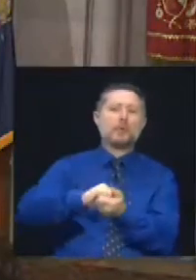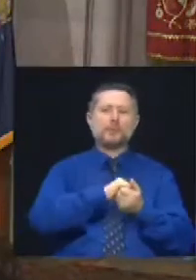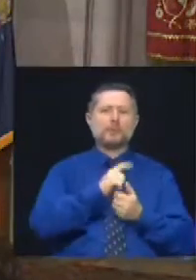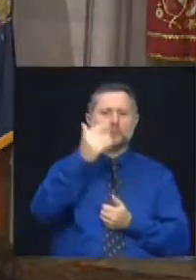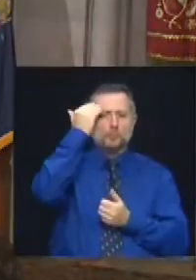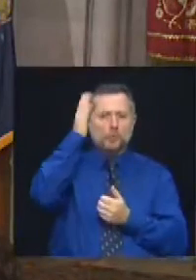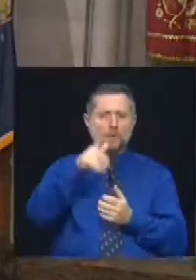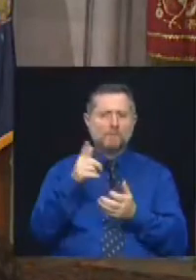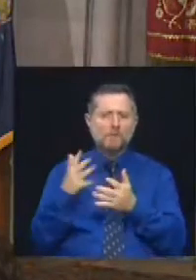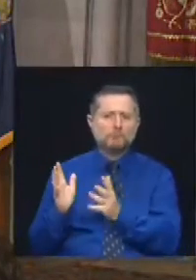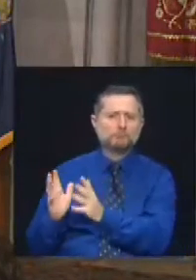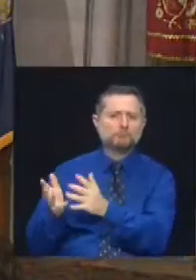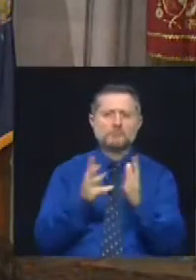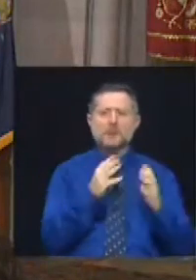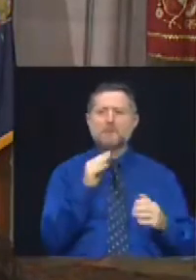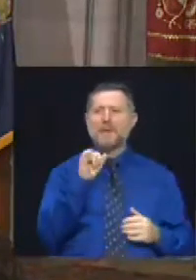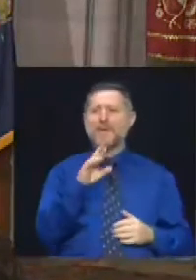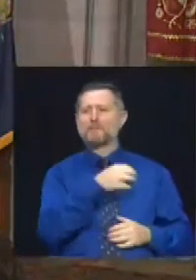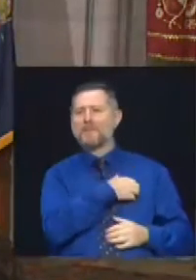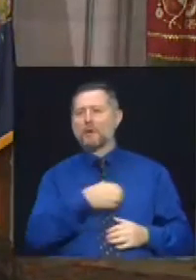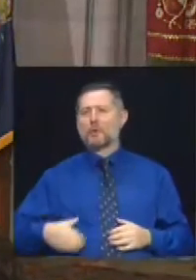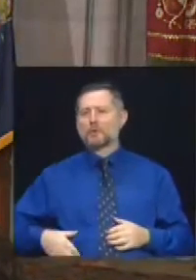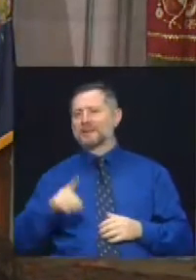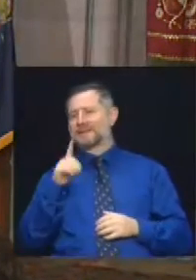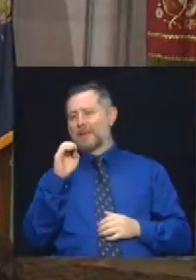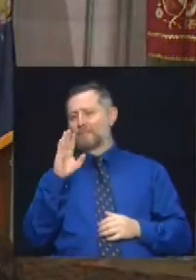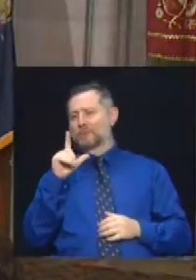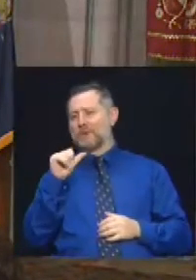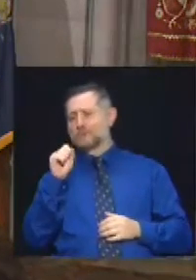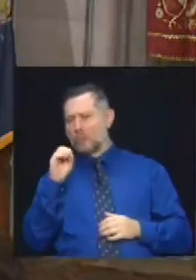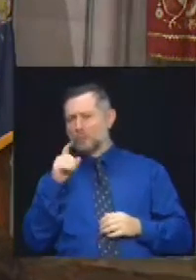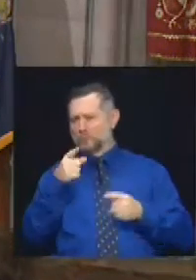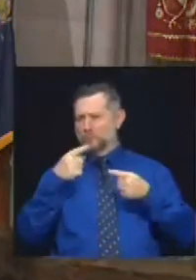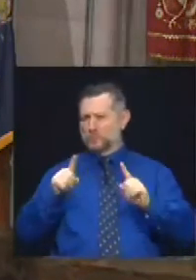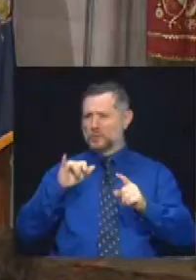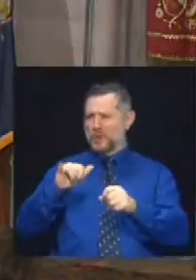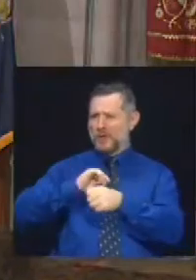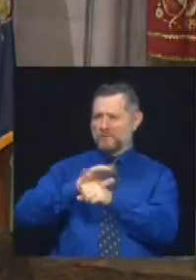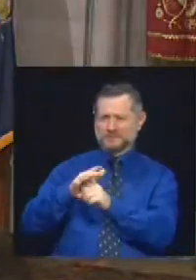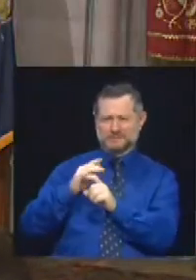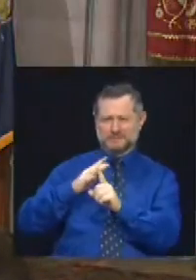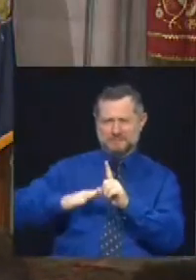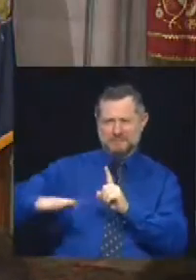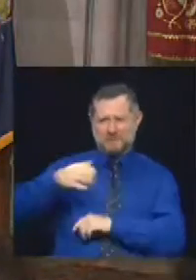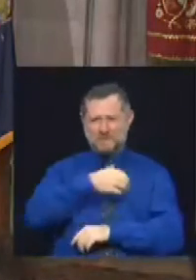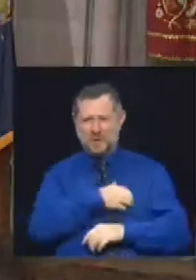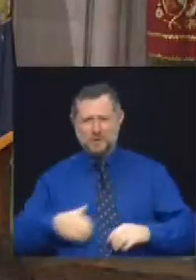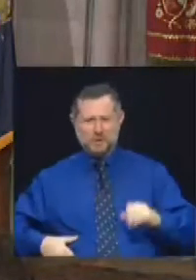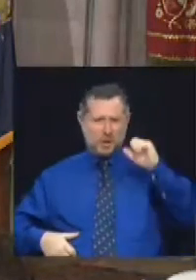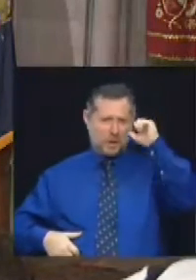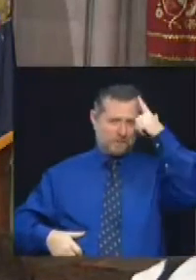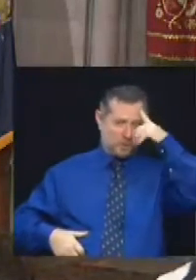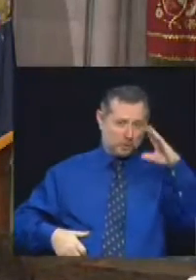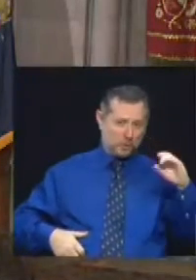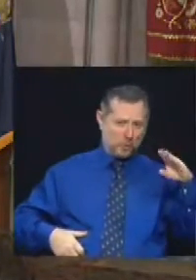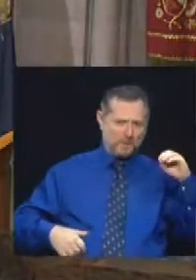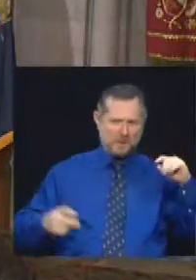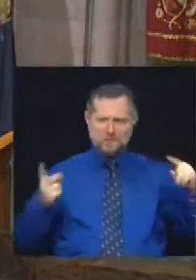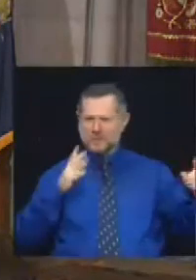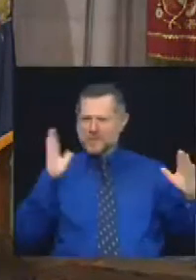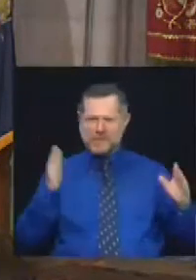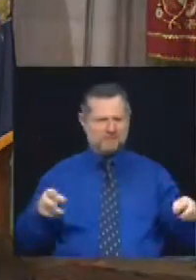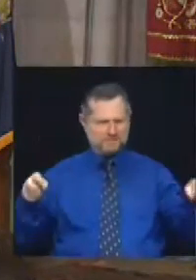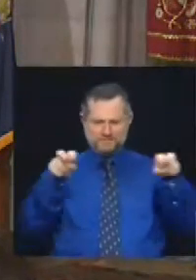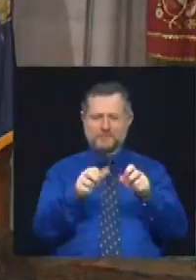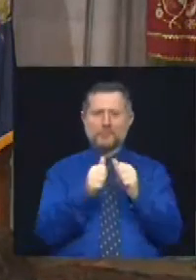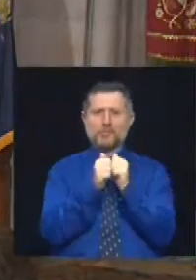de Blasio, but throughout the pandemic, the mayor and Governor Cuomo almost never appeared in the same room, despite the fact